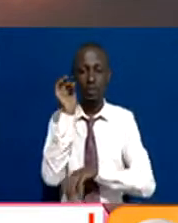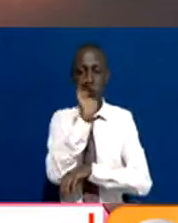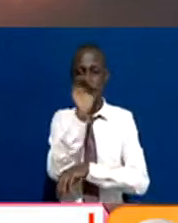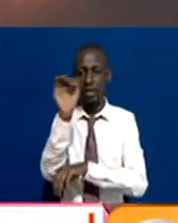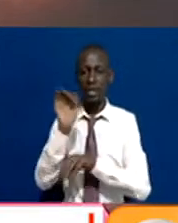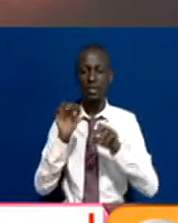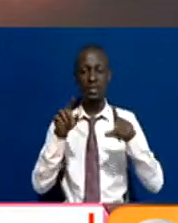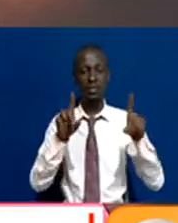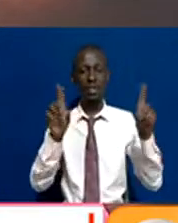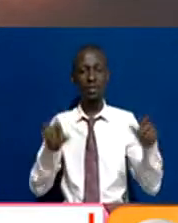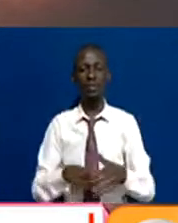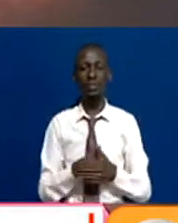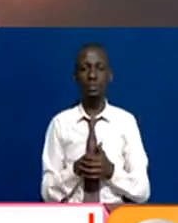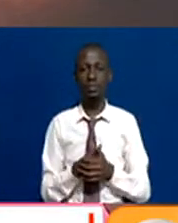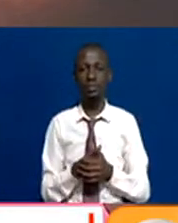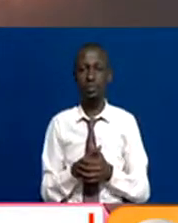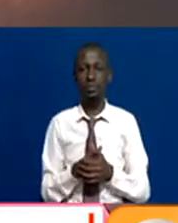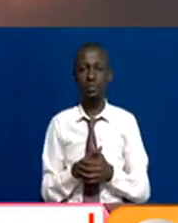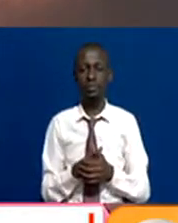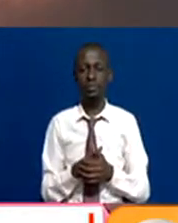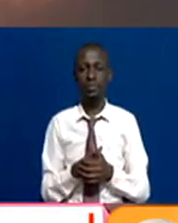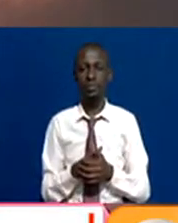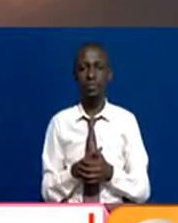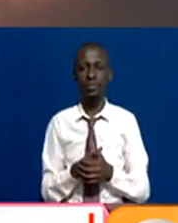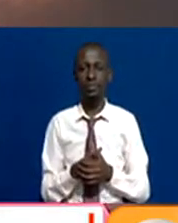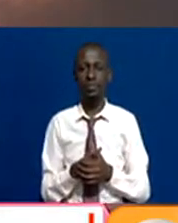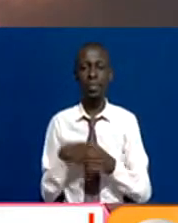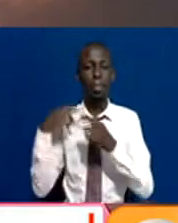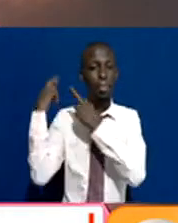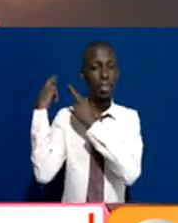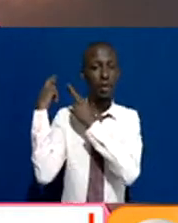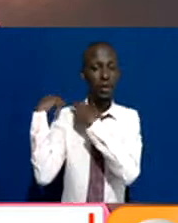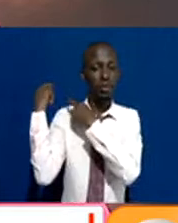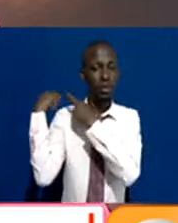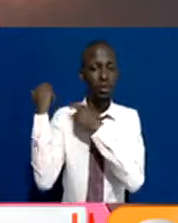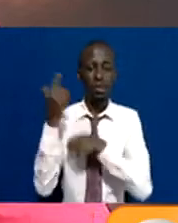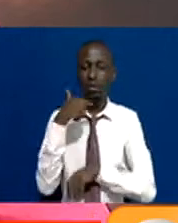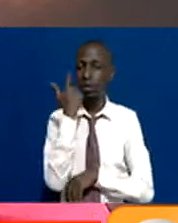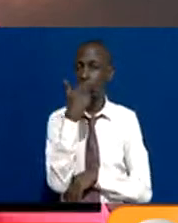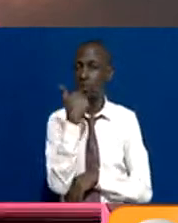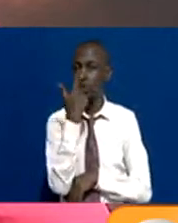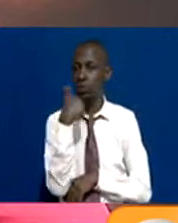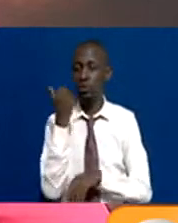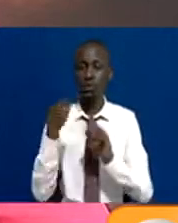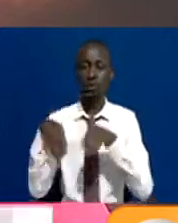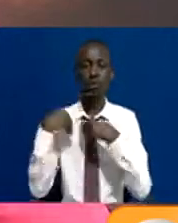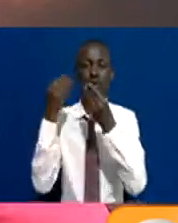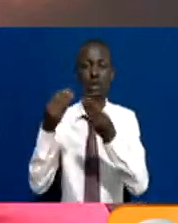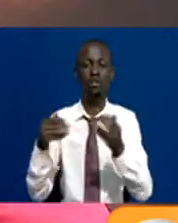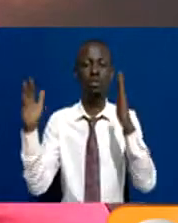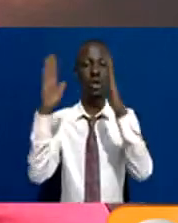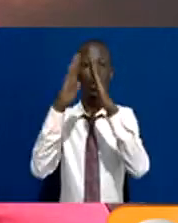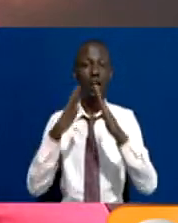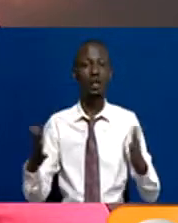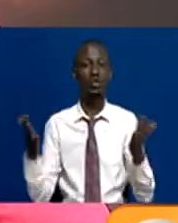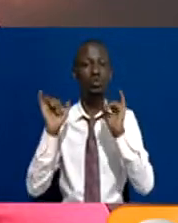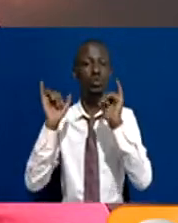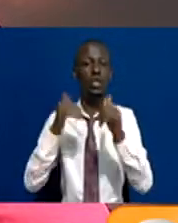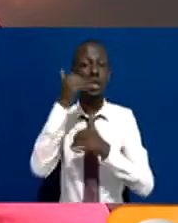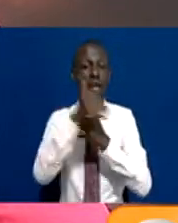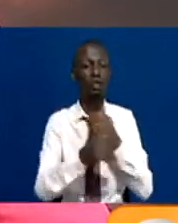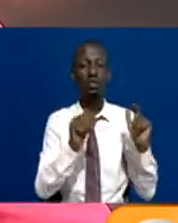ourselves, whose responsibility is it? Mm. To provide the shelter, to provide even